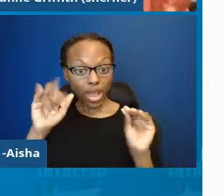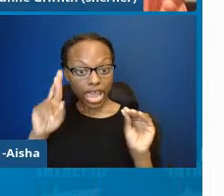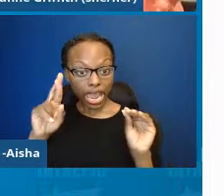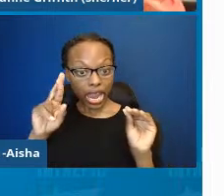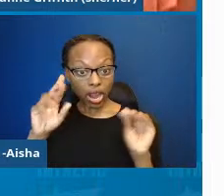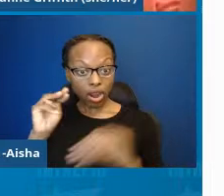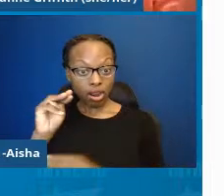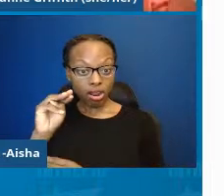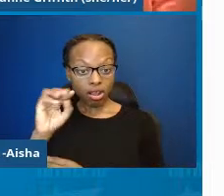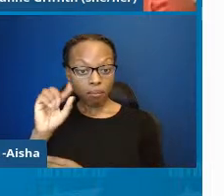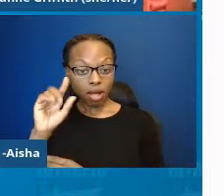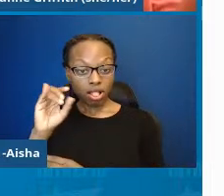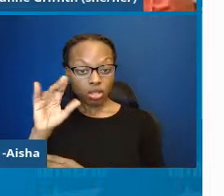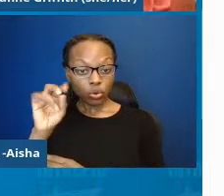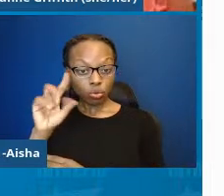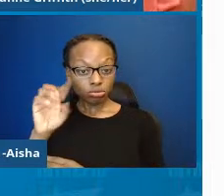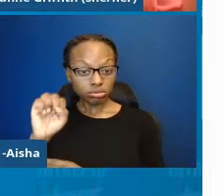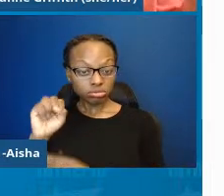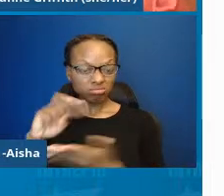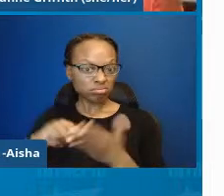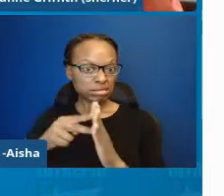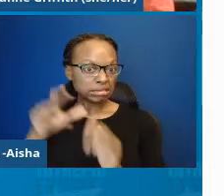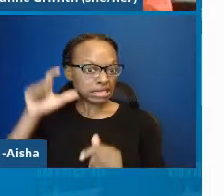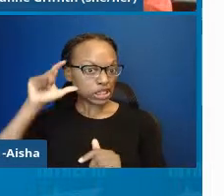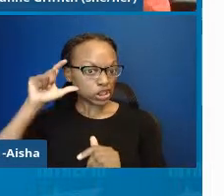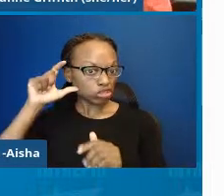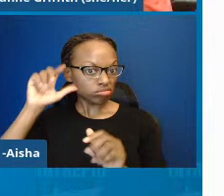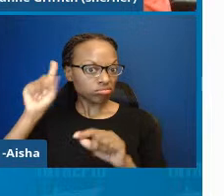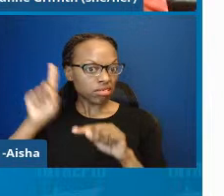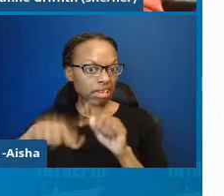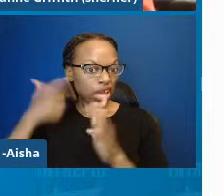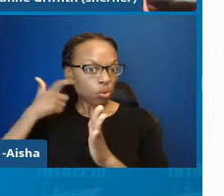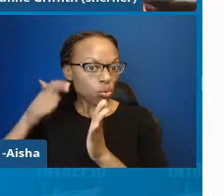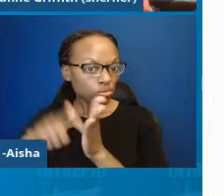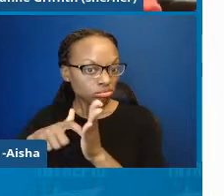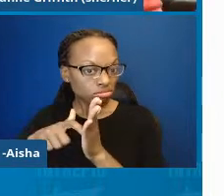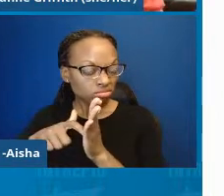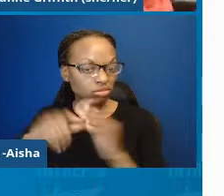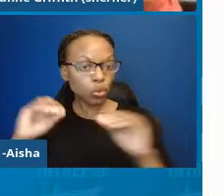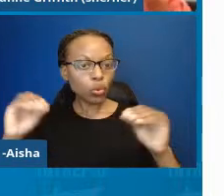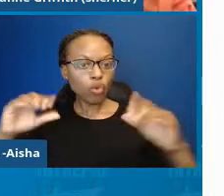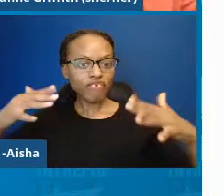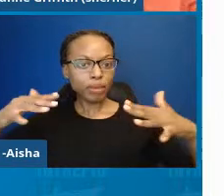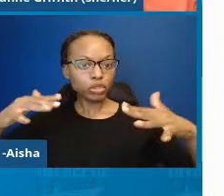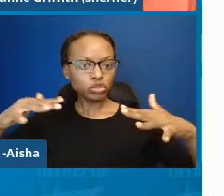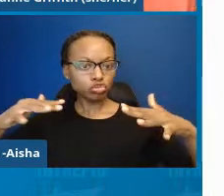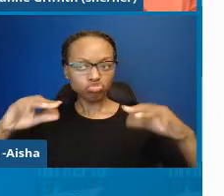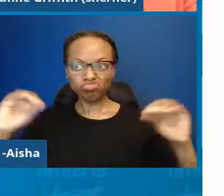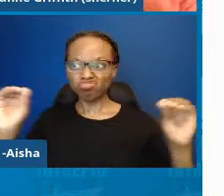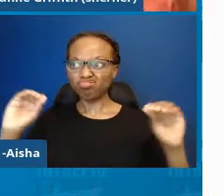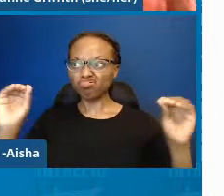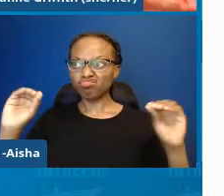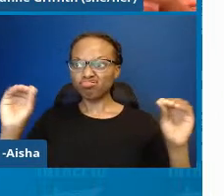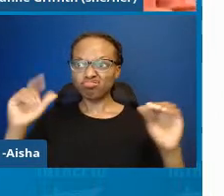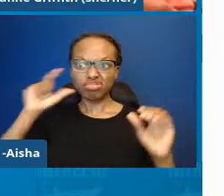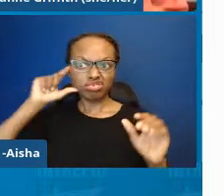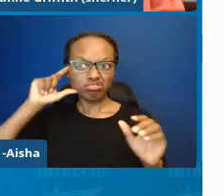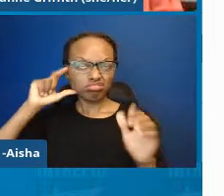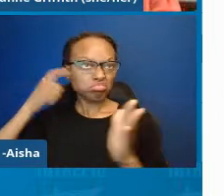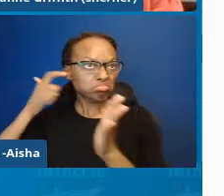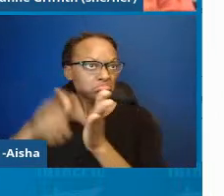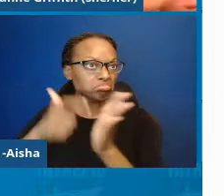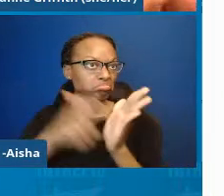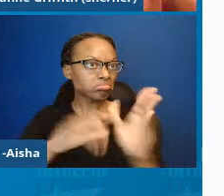in space because there's nothing to vibrate for our ears to pick up. But scientists have come up with really